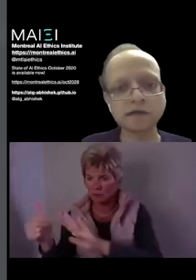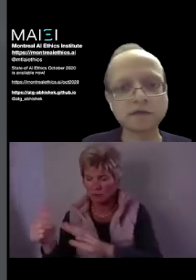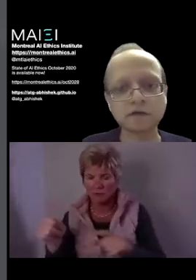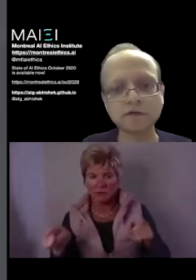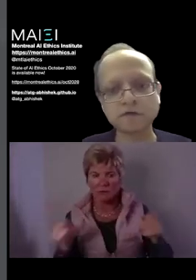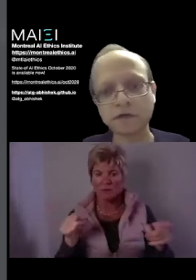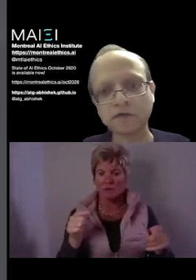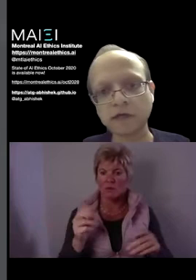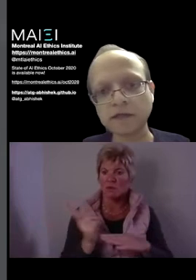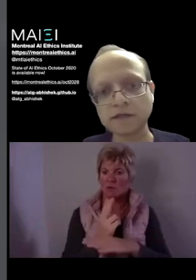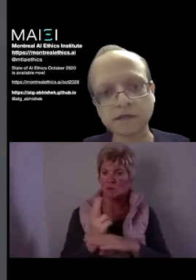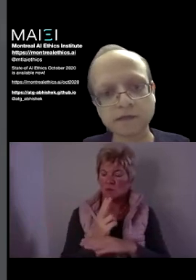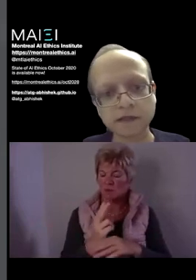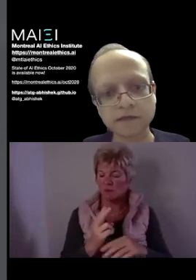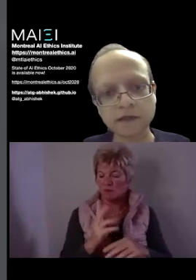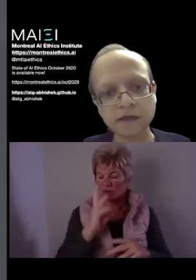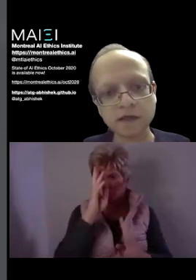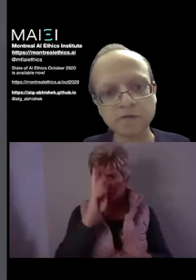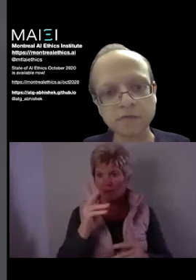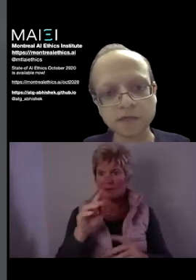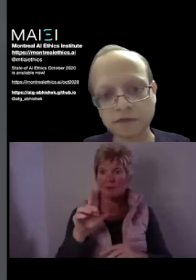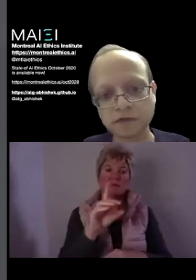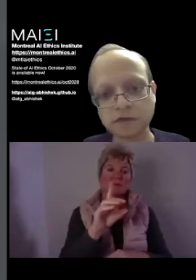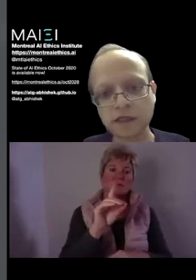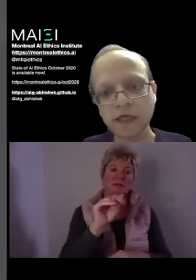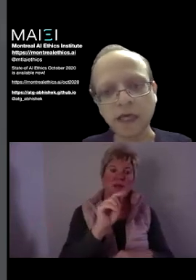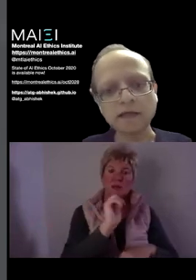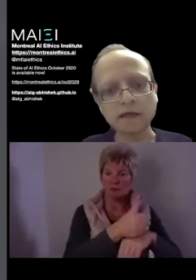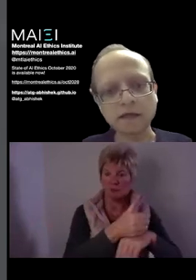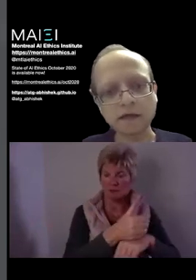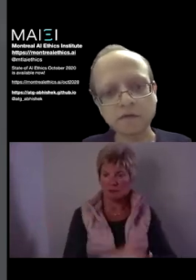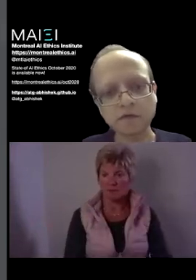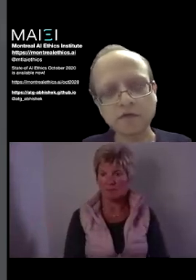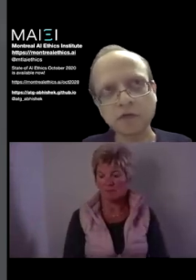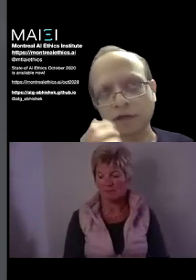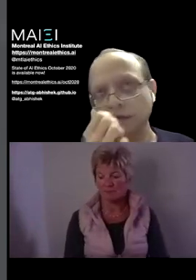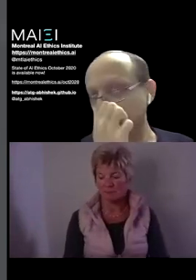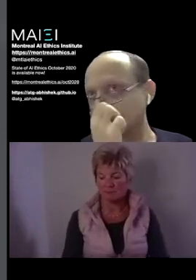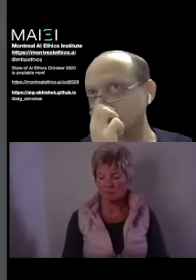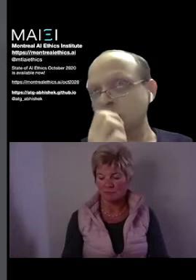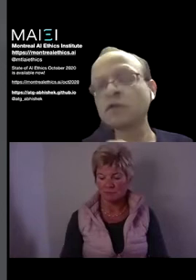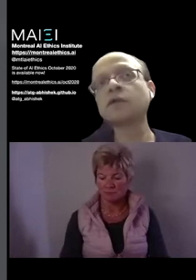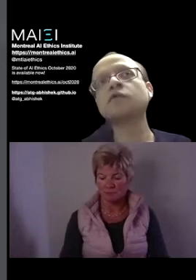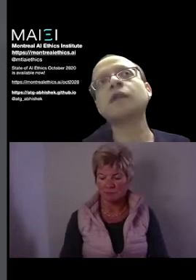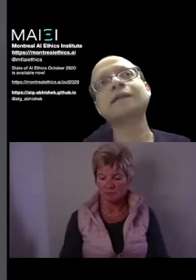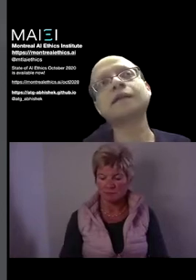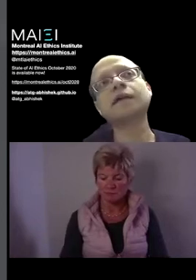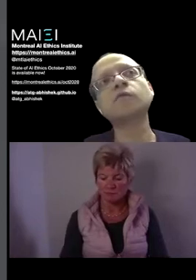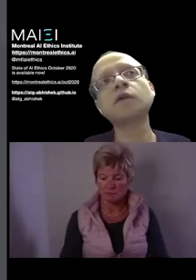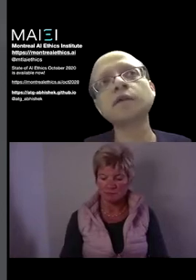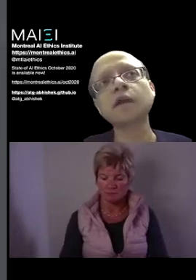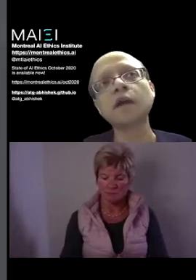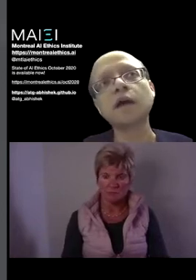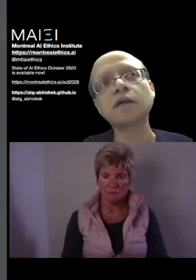the context of creating these data sets as they're used. And one of the things that was alluded to last